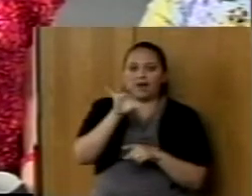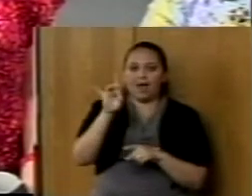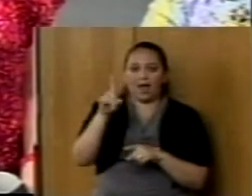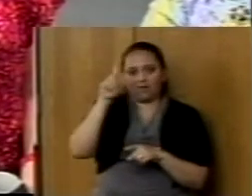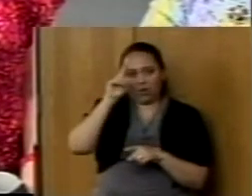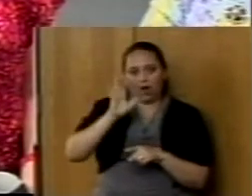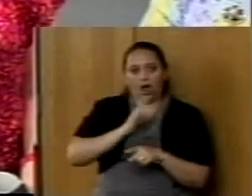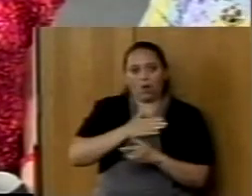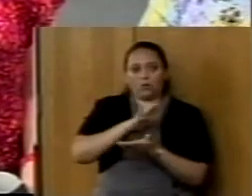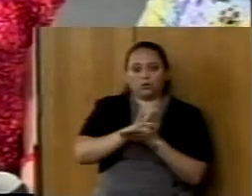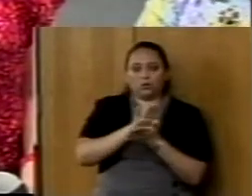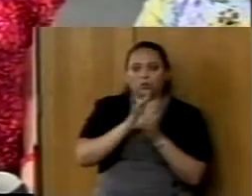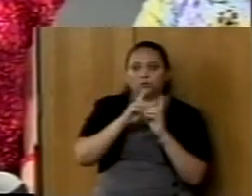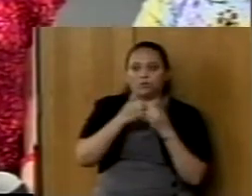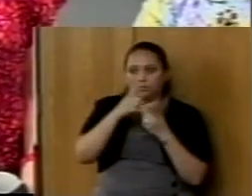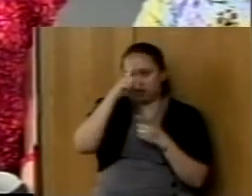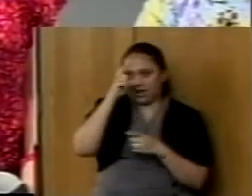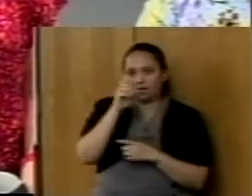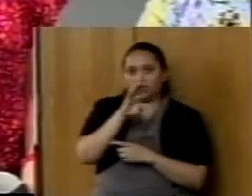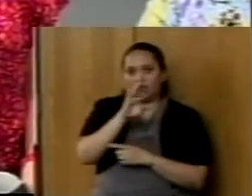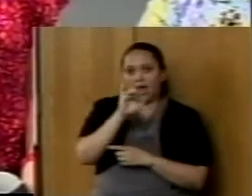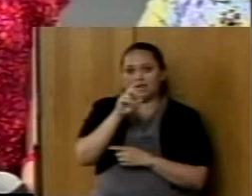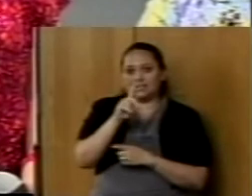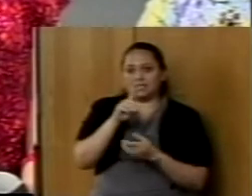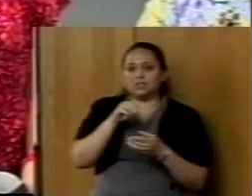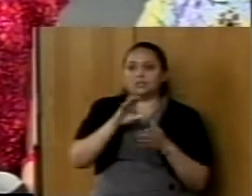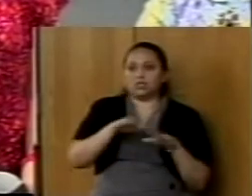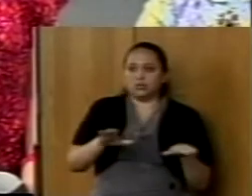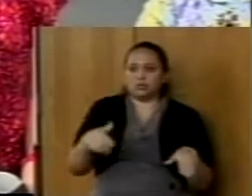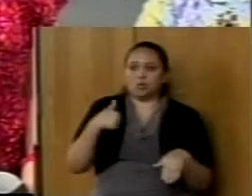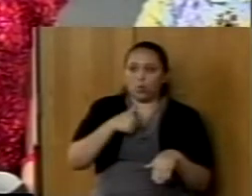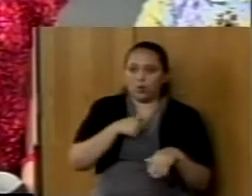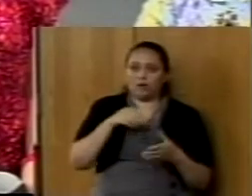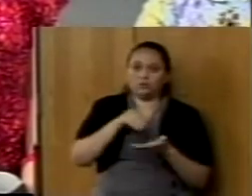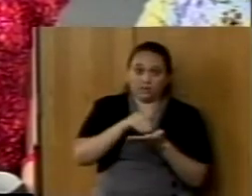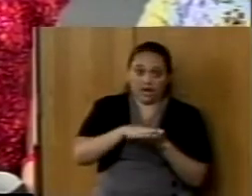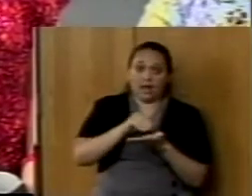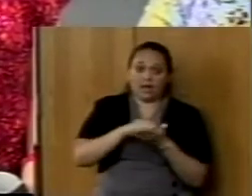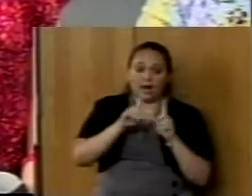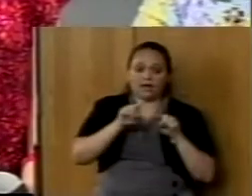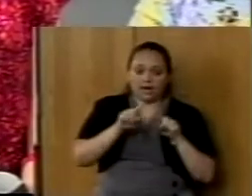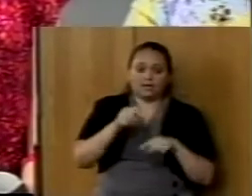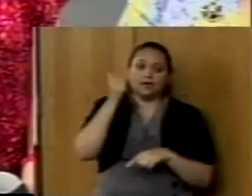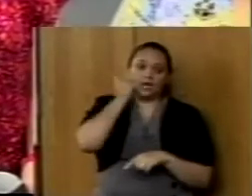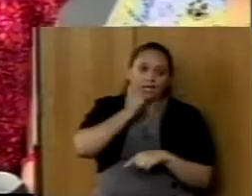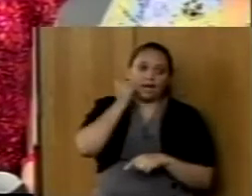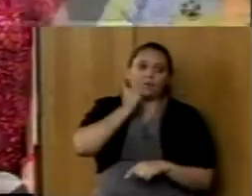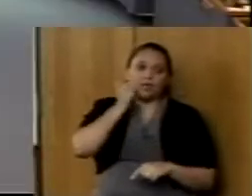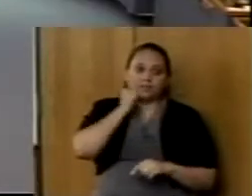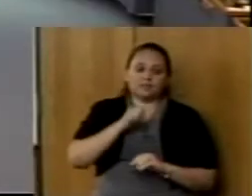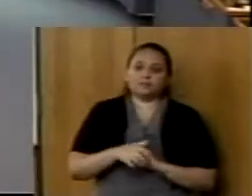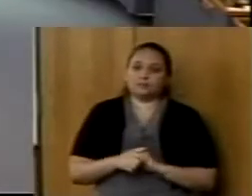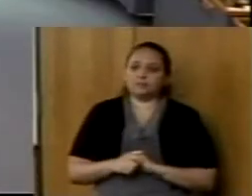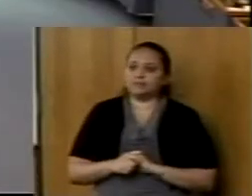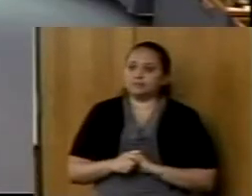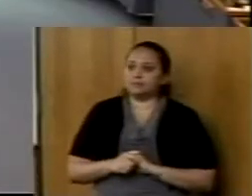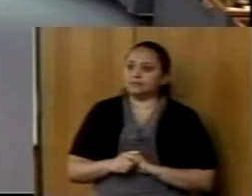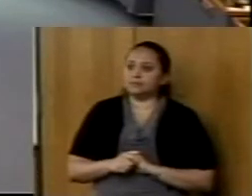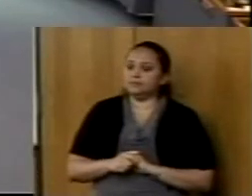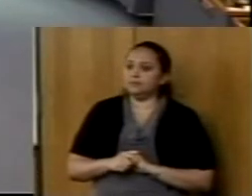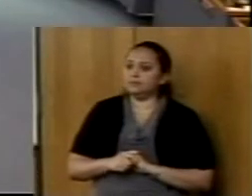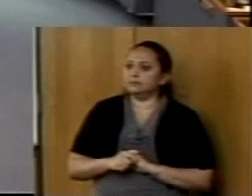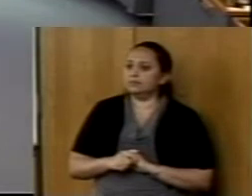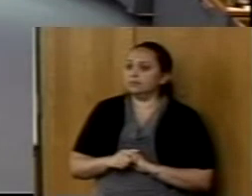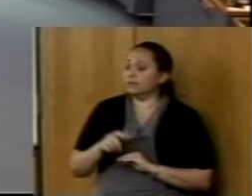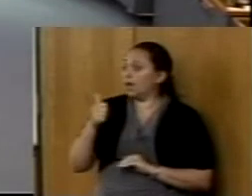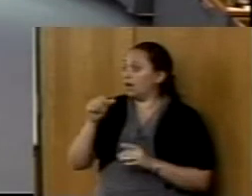we're doing this because they're BISD children. So we're taking attendance on a daily basis. Okay, good. Okay. Any other comments or questions from the